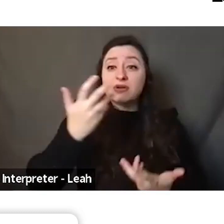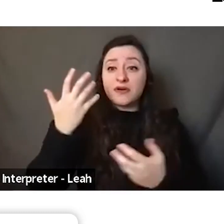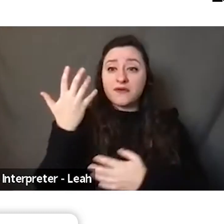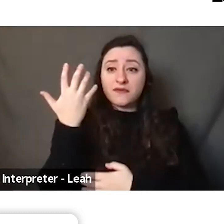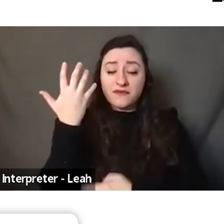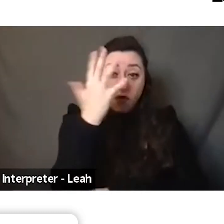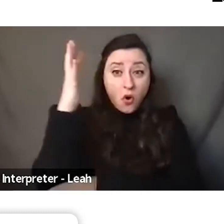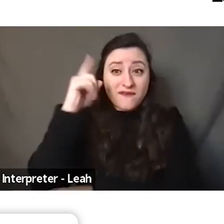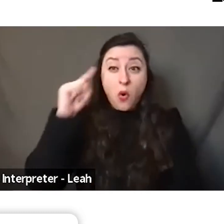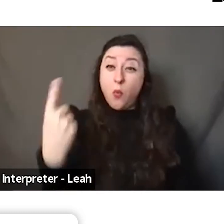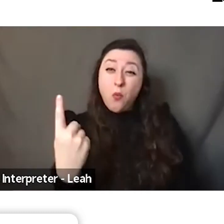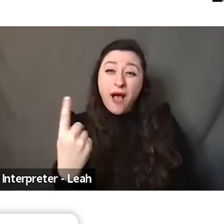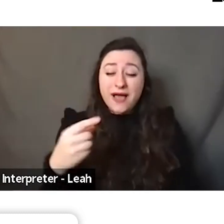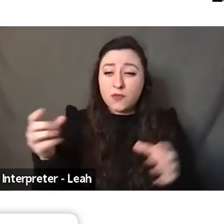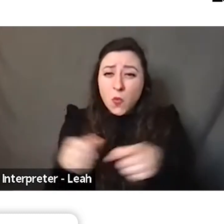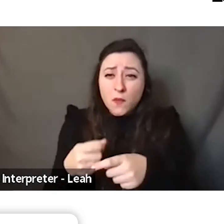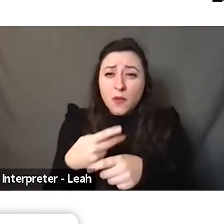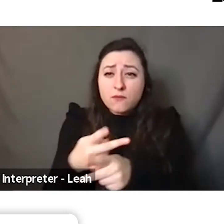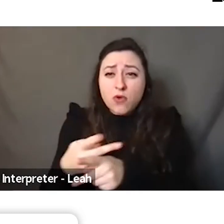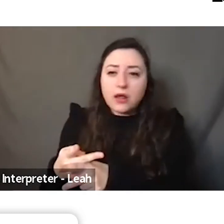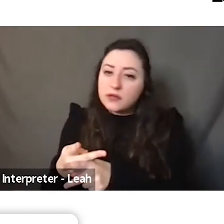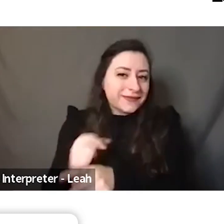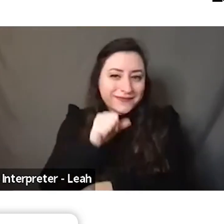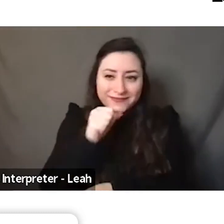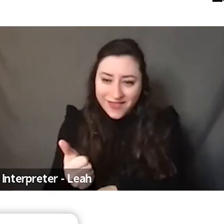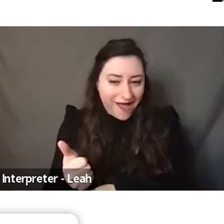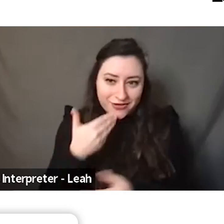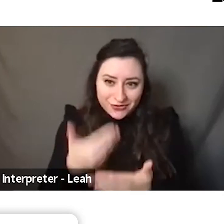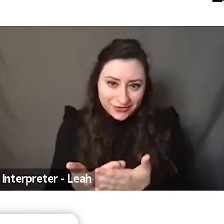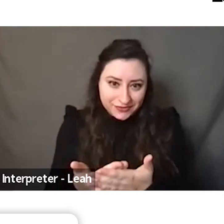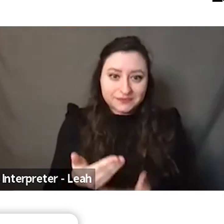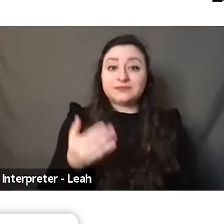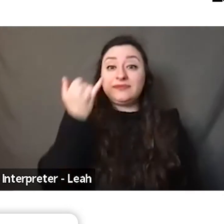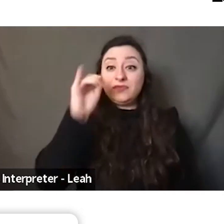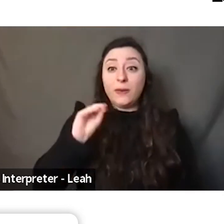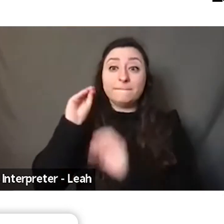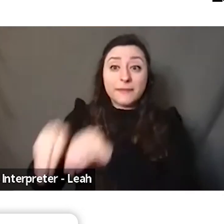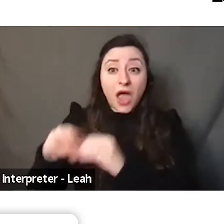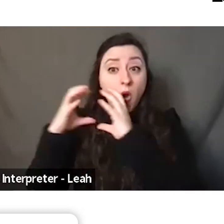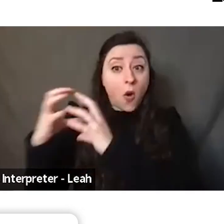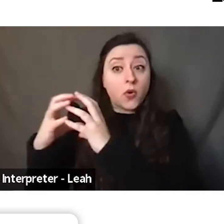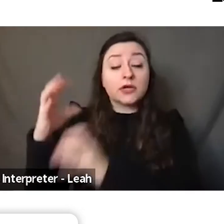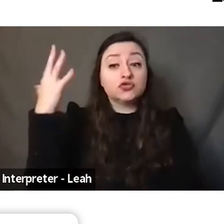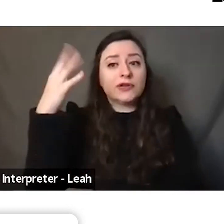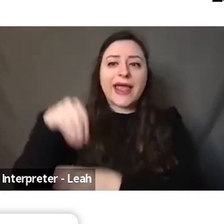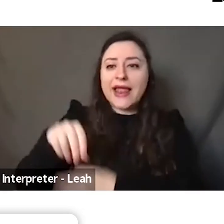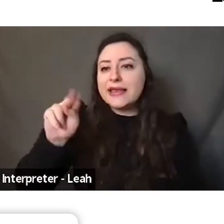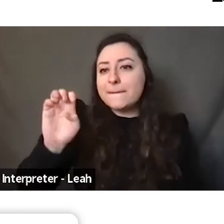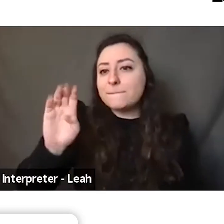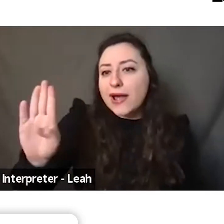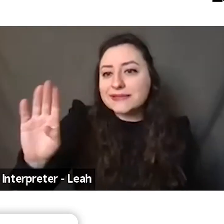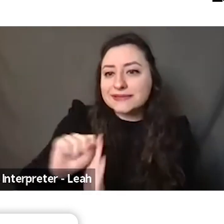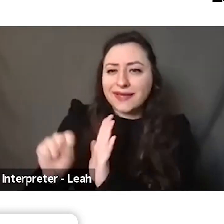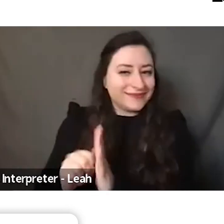that place, is not going to be sustainable. Also, if you're planting a coconut tree in Nebraska, for example, it's